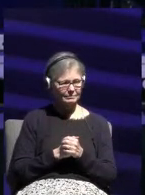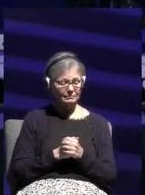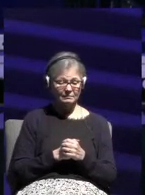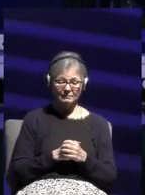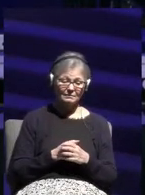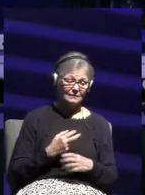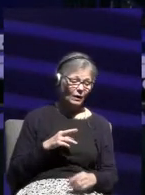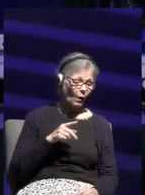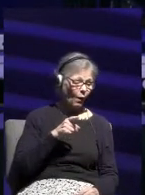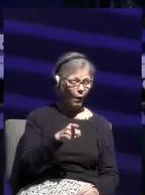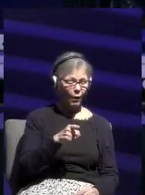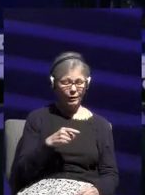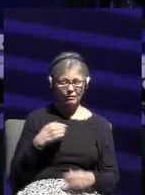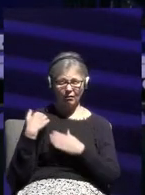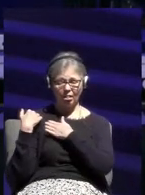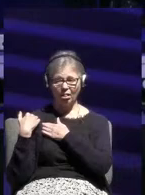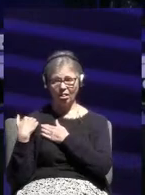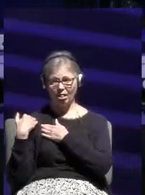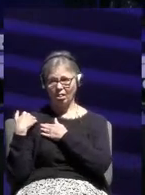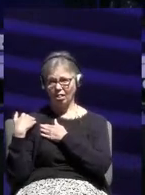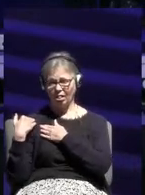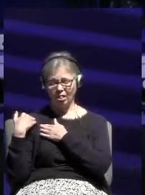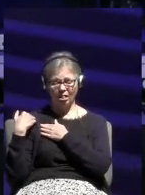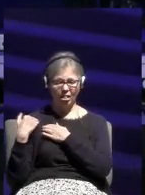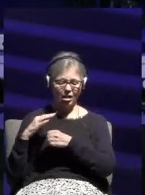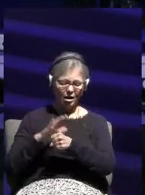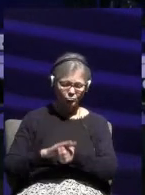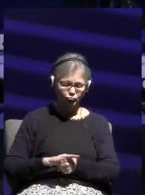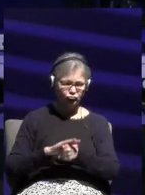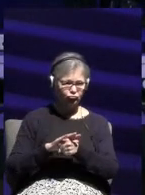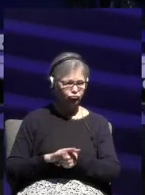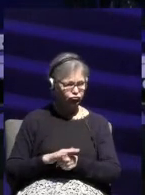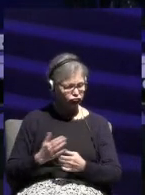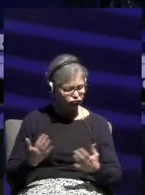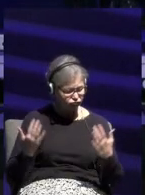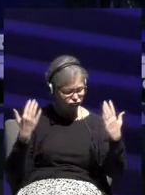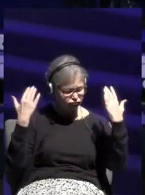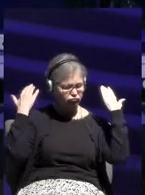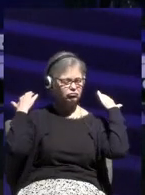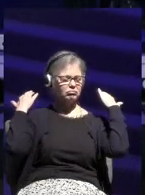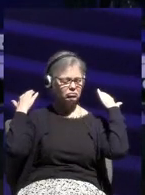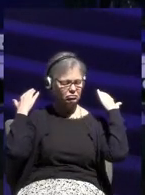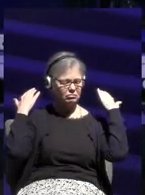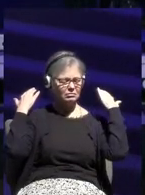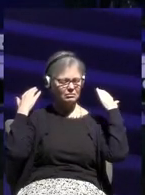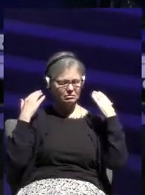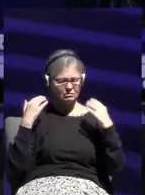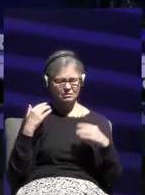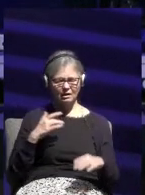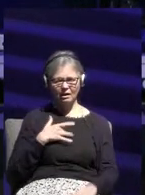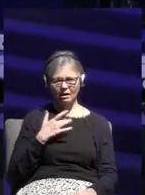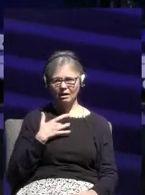laden, you're carrying stuff in your life, you're being weighted down and you're